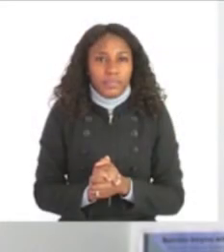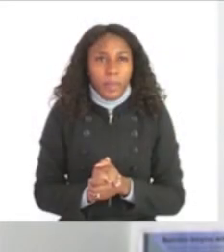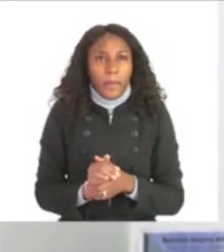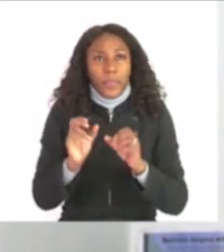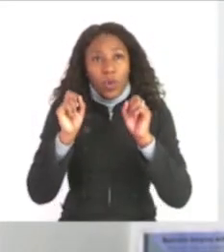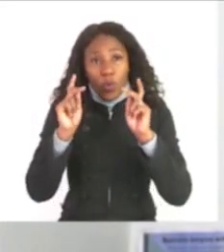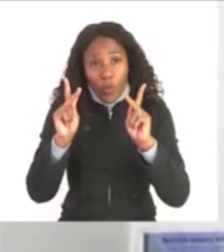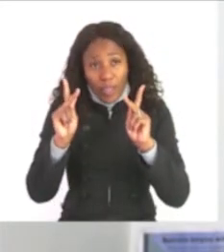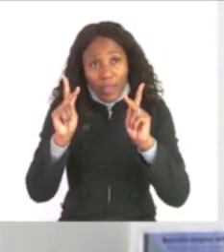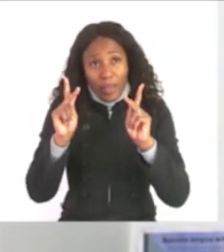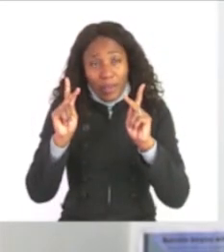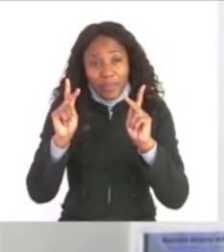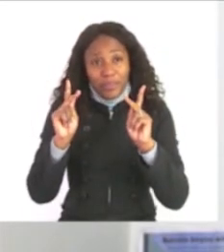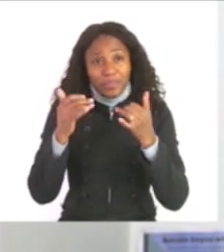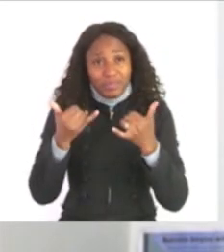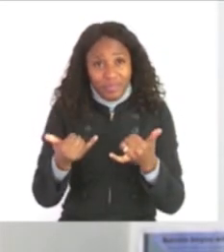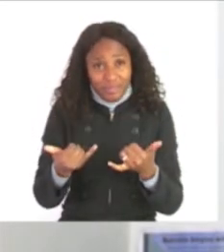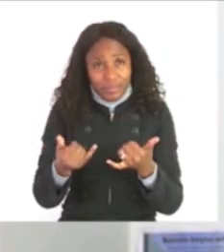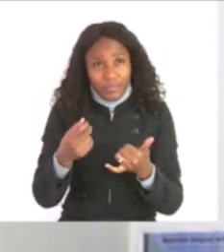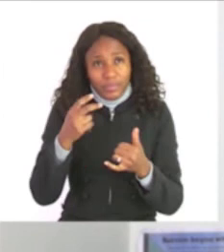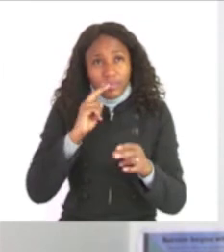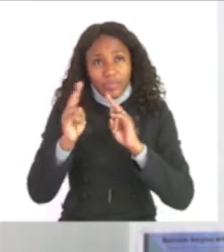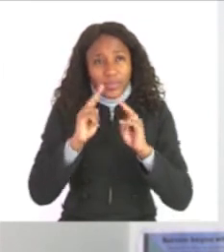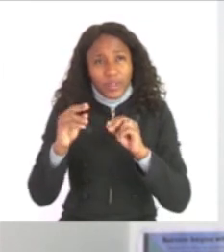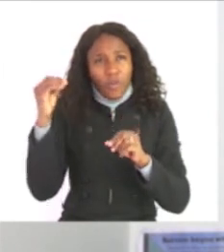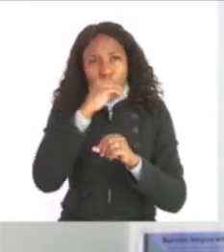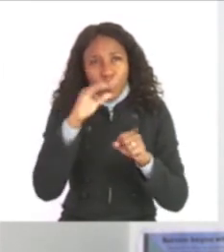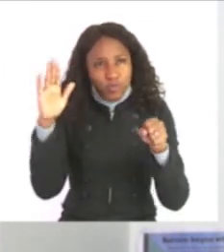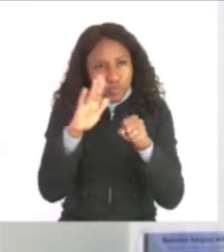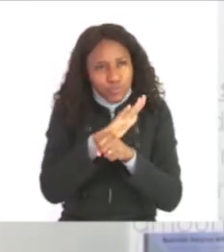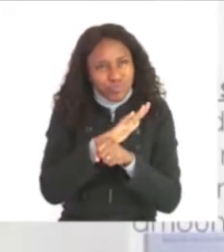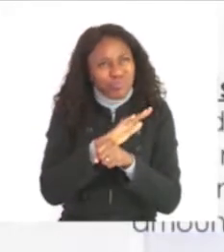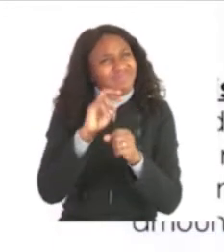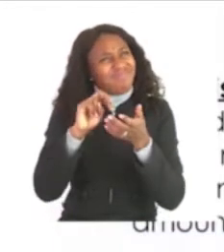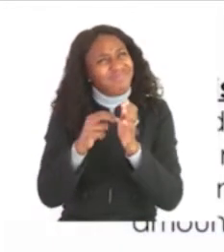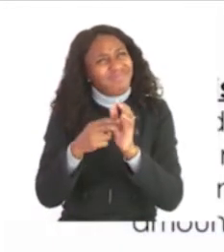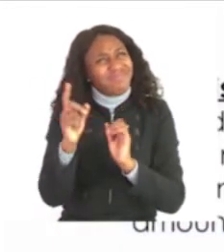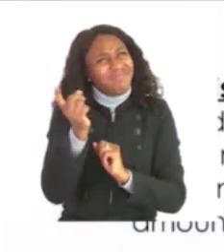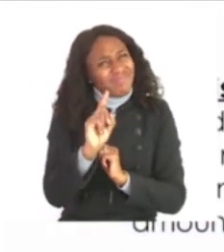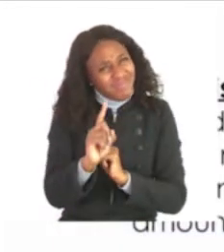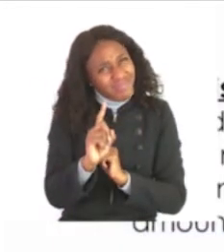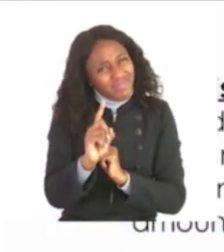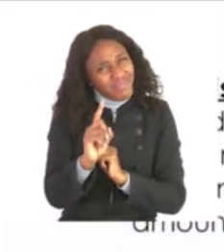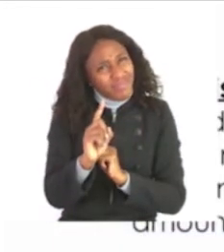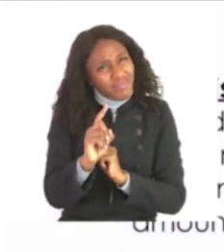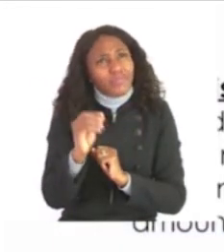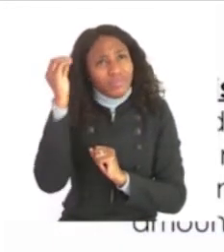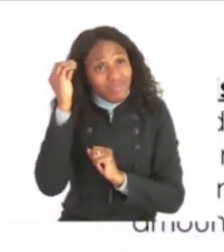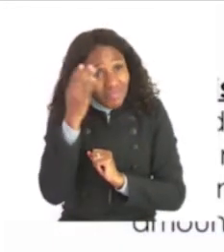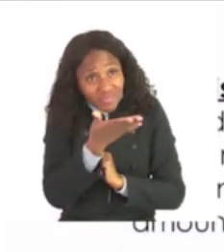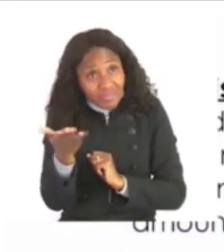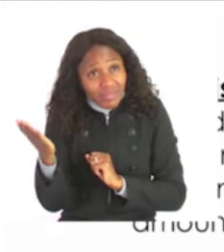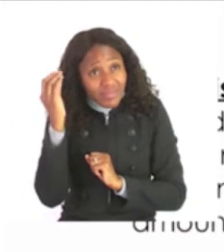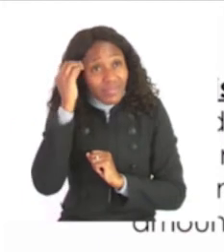Well, boys and girls, let's look at the balanced diet. What is a balanced diet? Chanel, do you know what a balanced diet